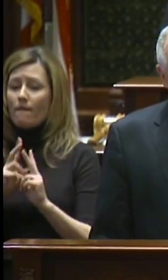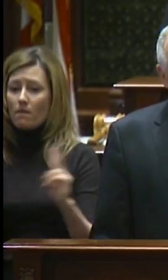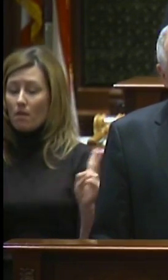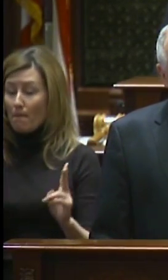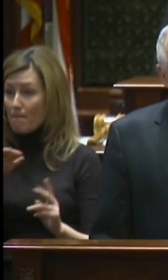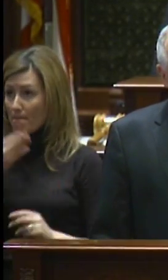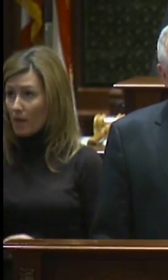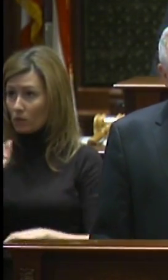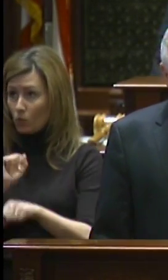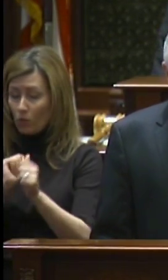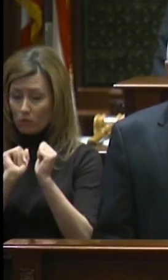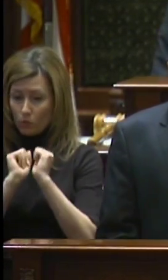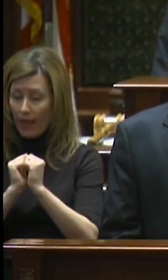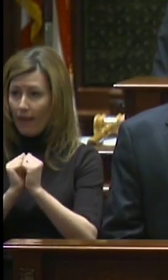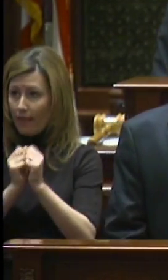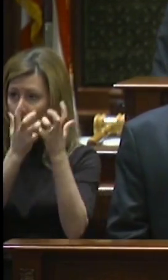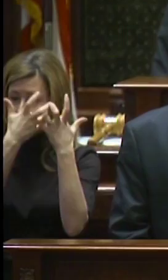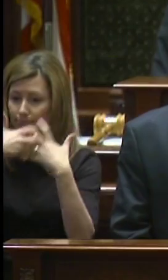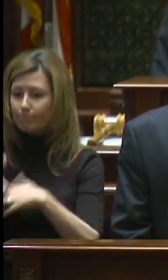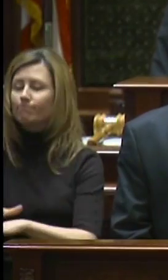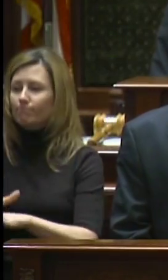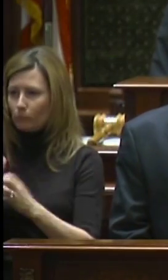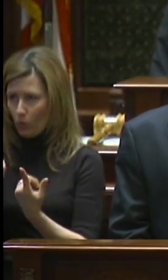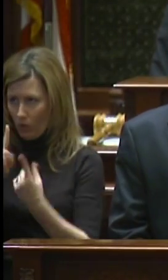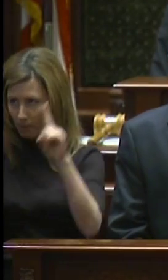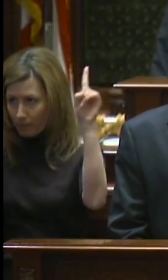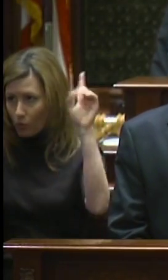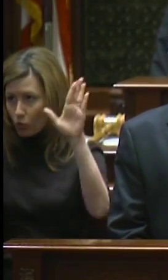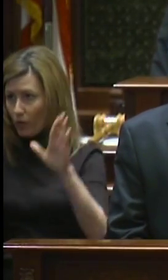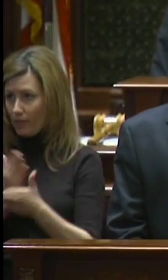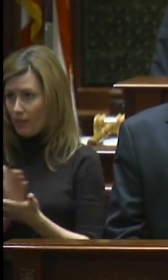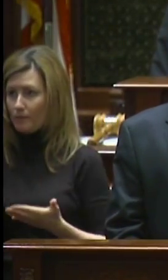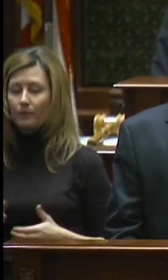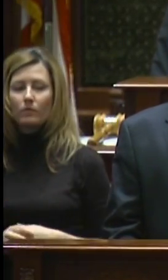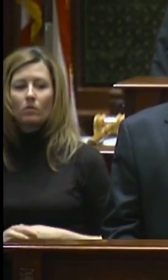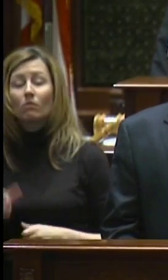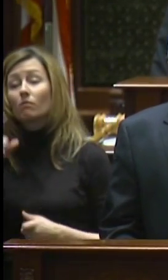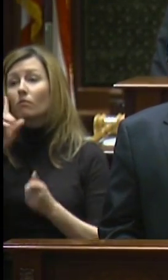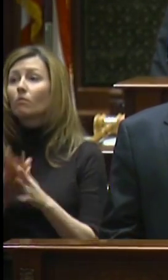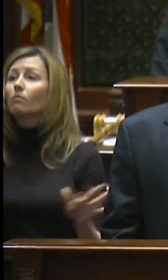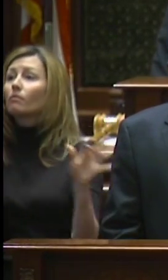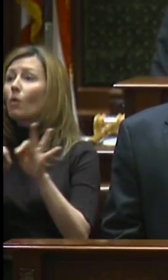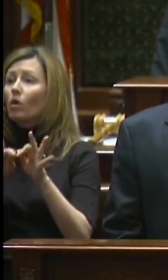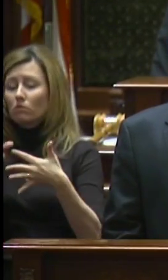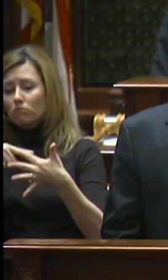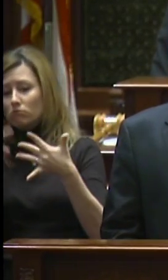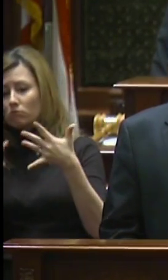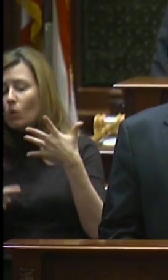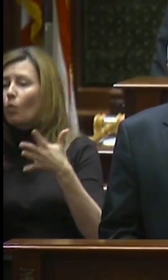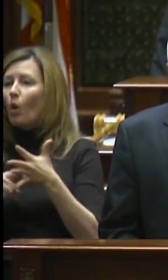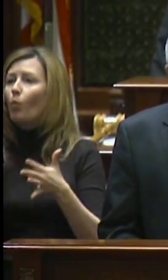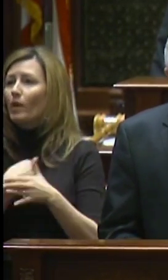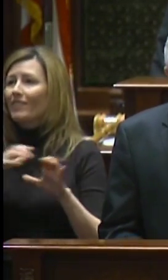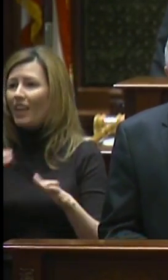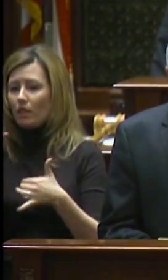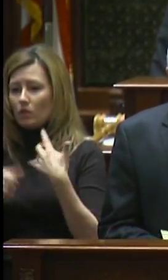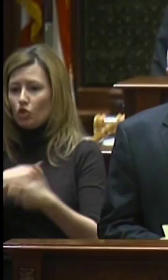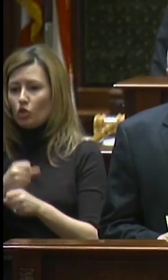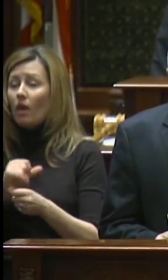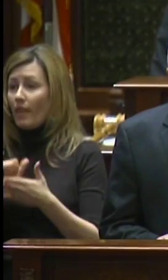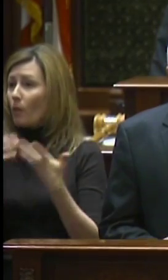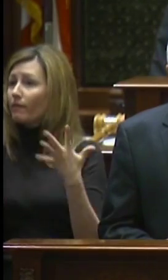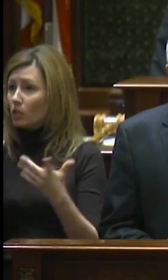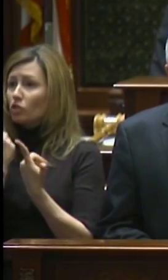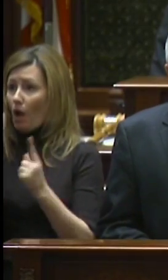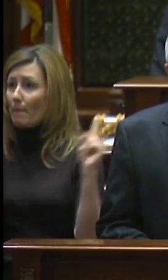together to accomplish great things. I think it's important to go over a few of the things that we've done this year that we have